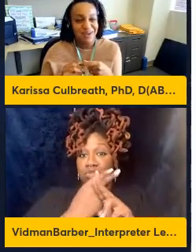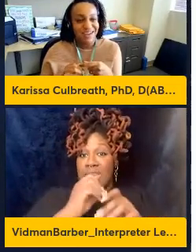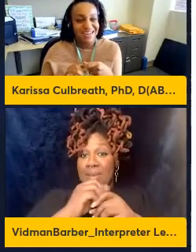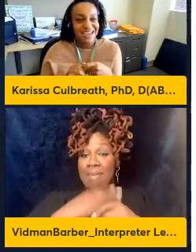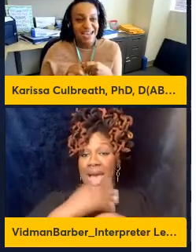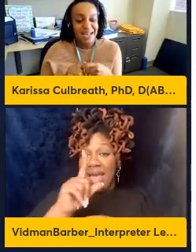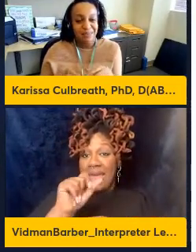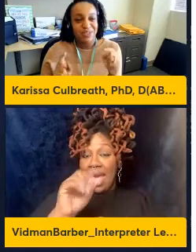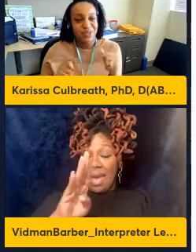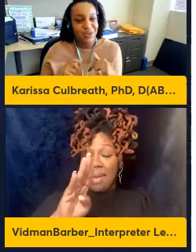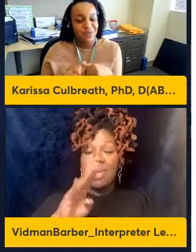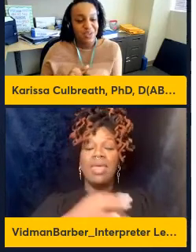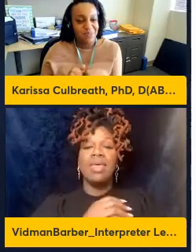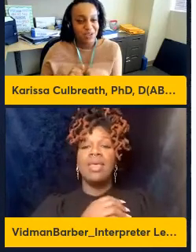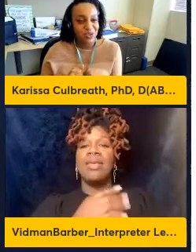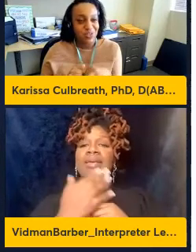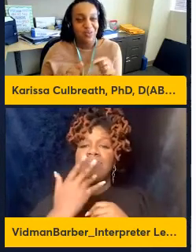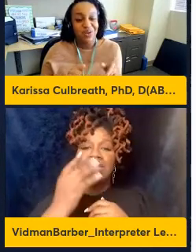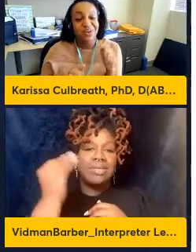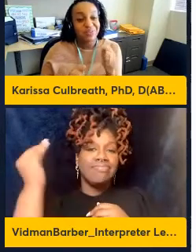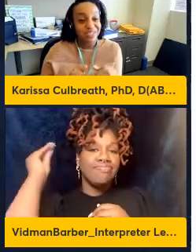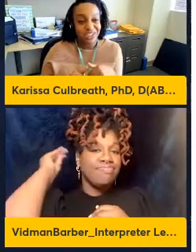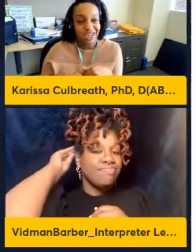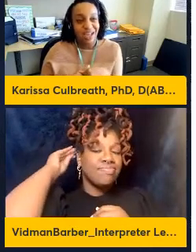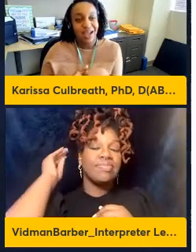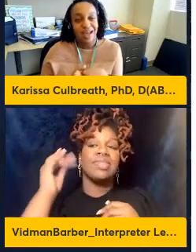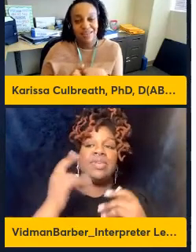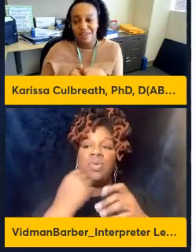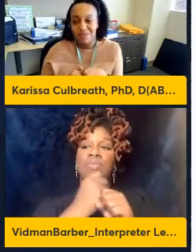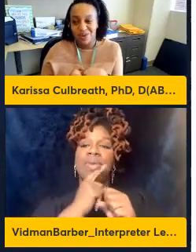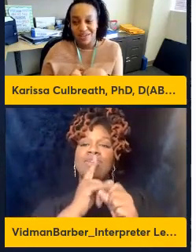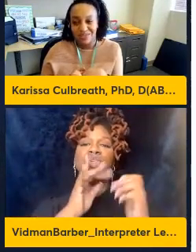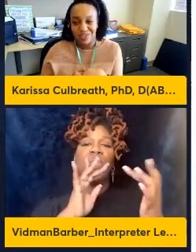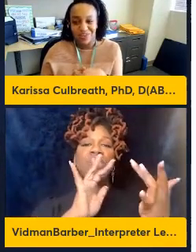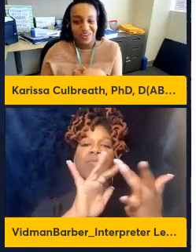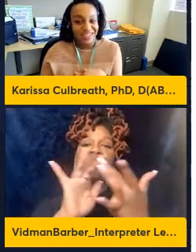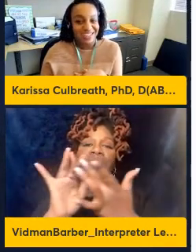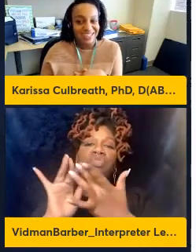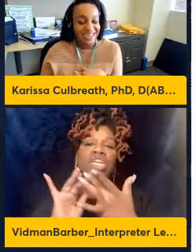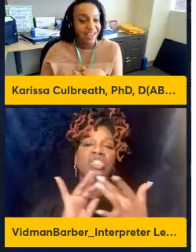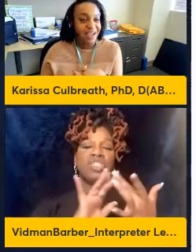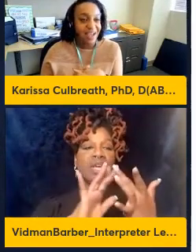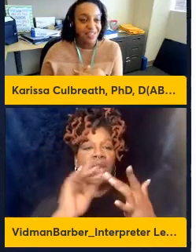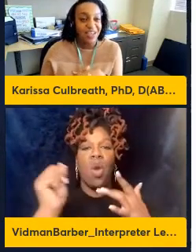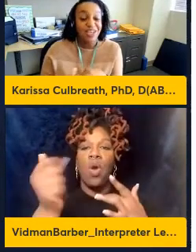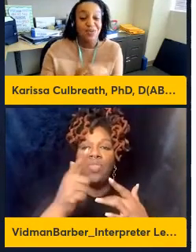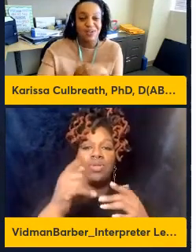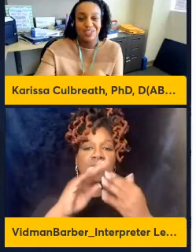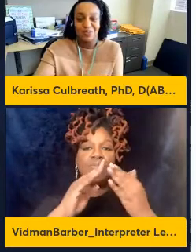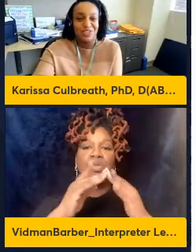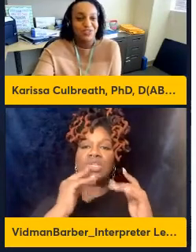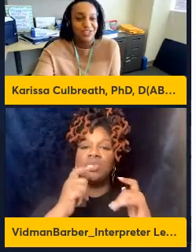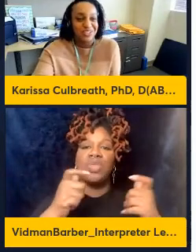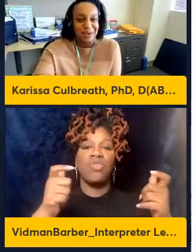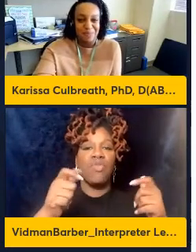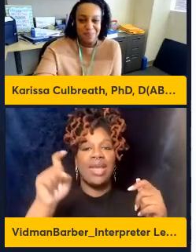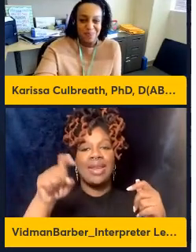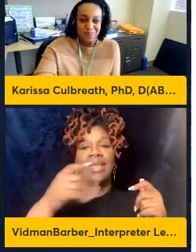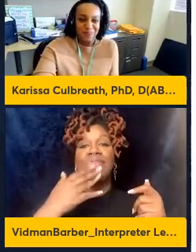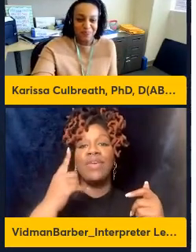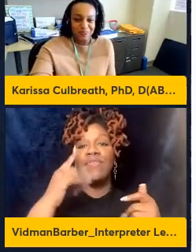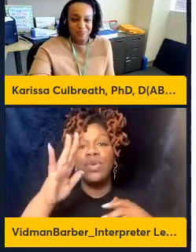things in mind so that we can make sure that we are reaching the communities with the greatest need. Thank you all so much for your